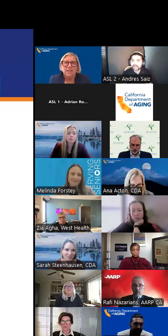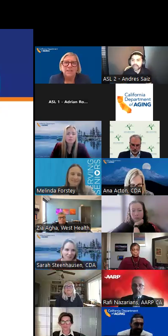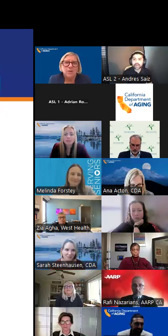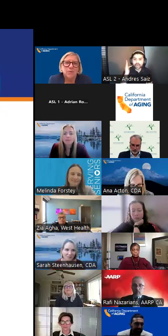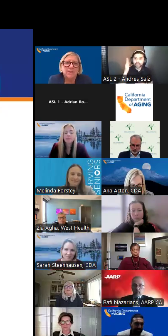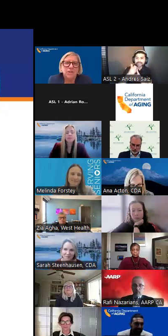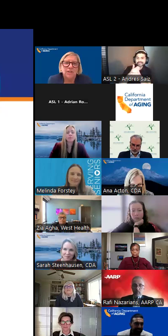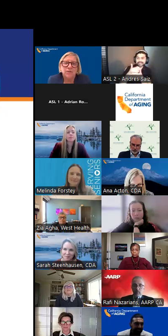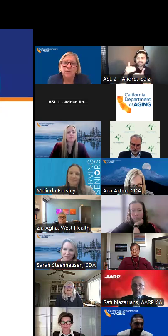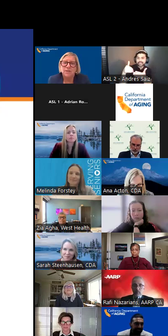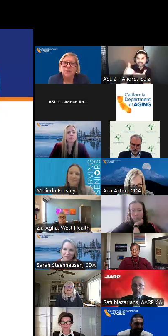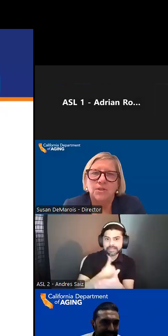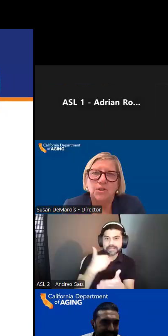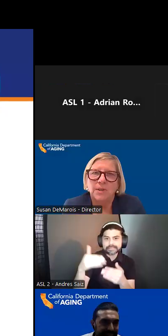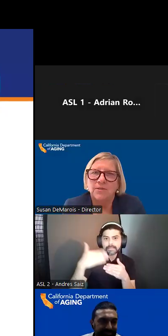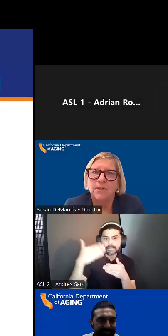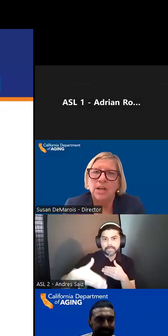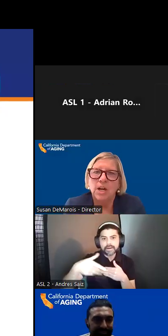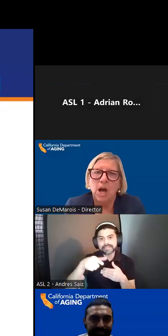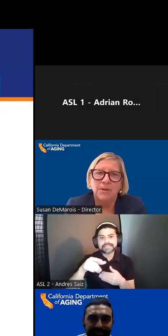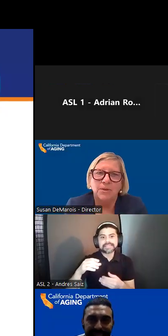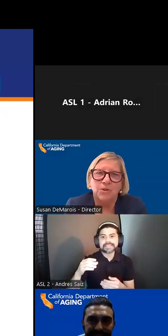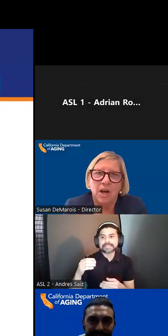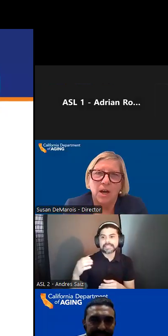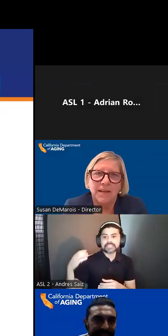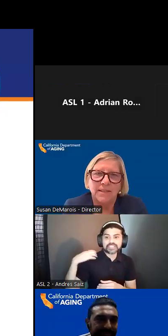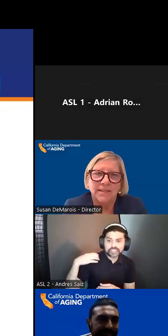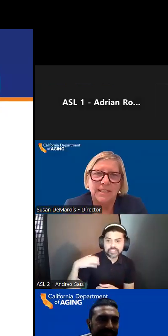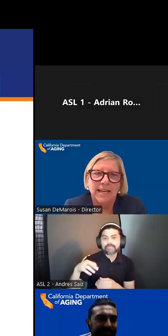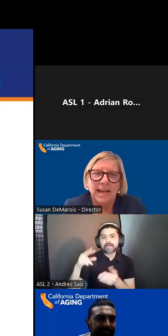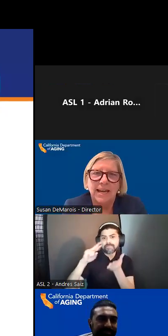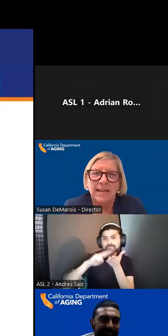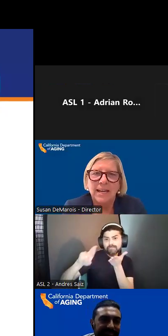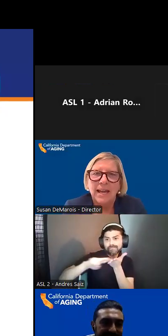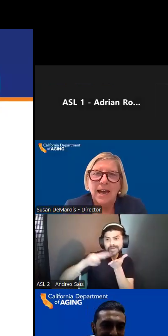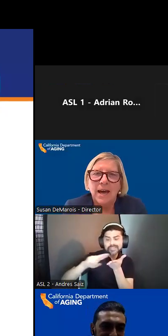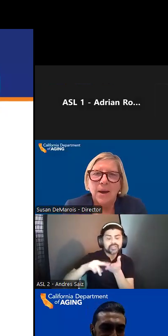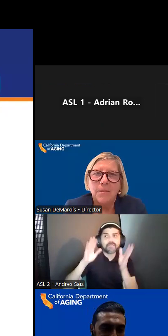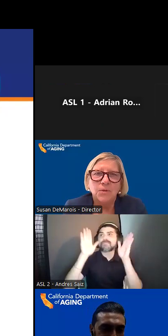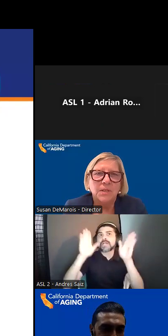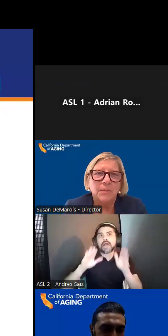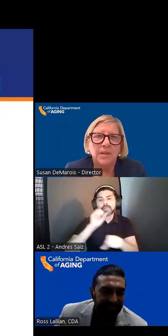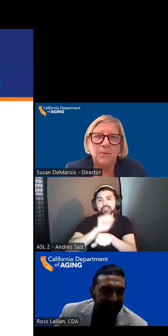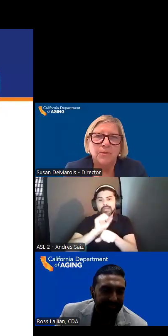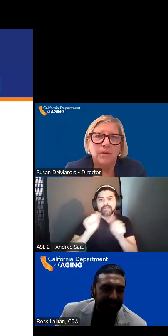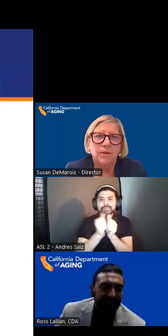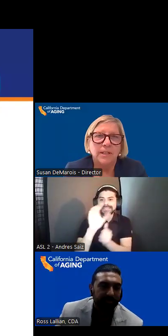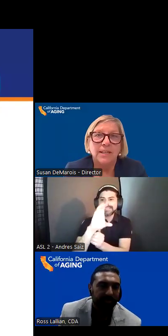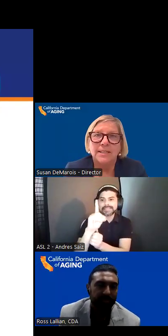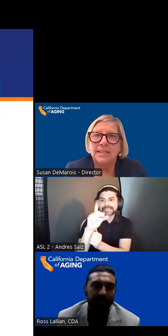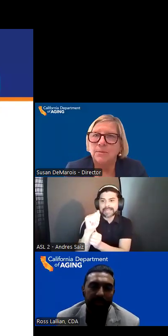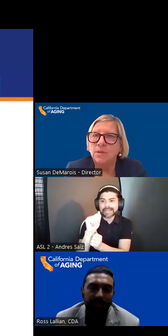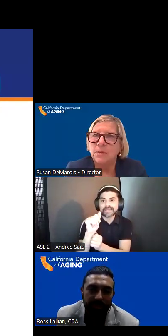Ross Lalian, who is our Chief of Research, doing a phenomenal job at CDA, and is